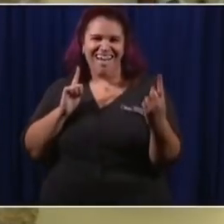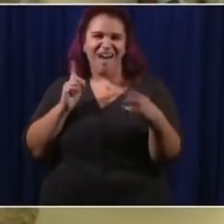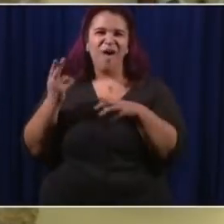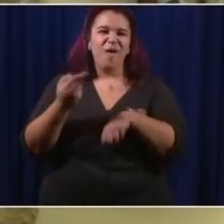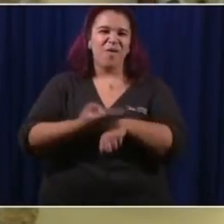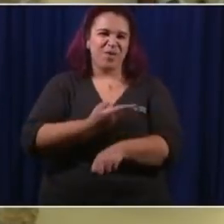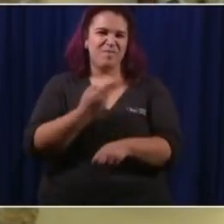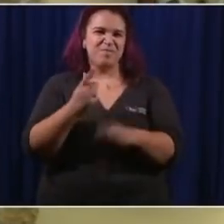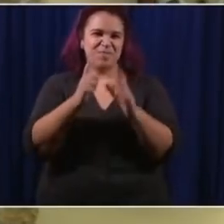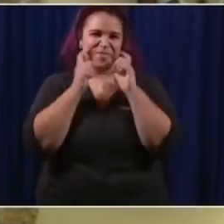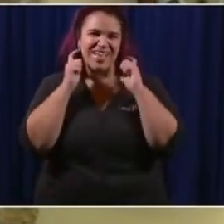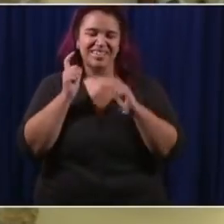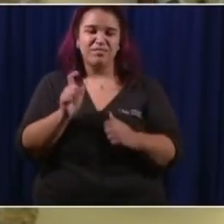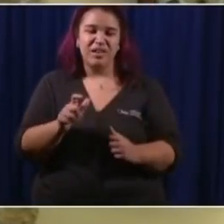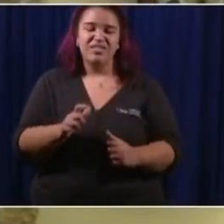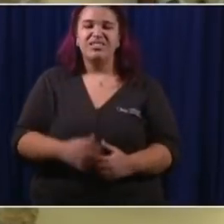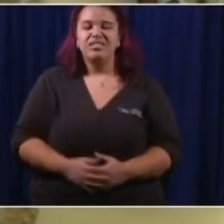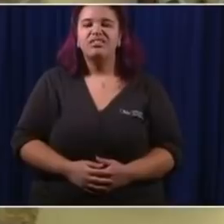sacrifices